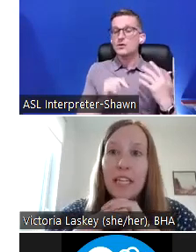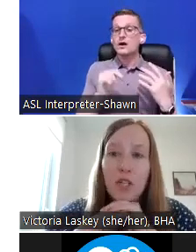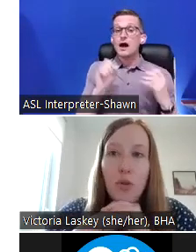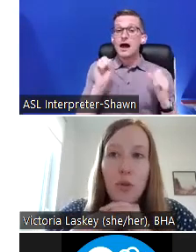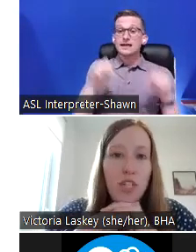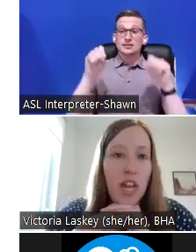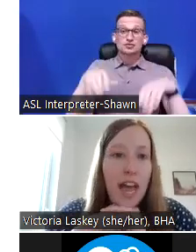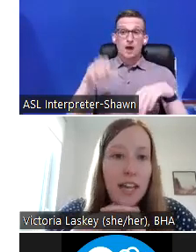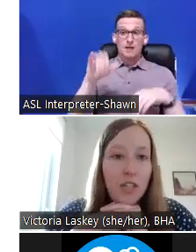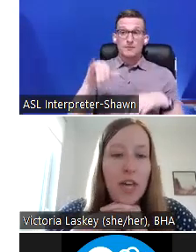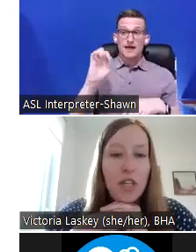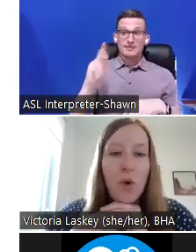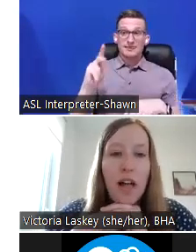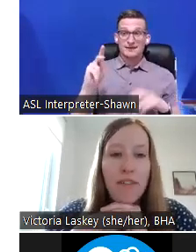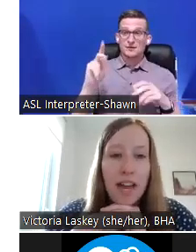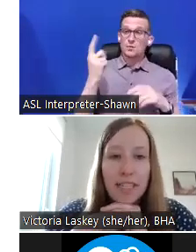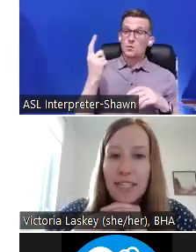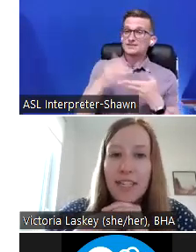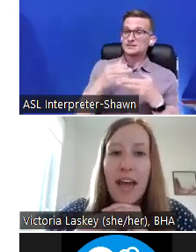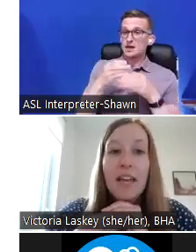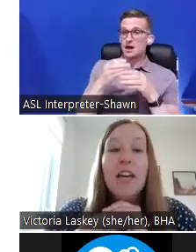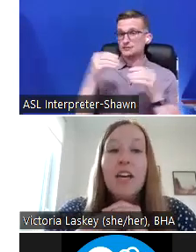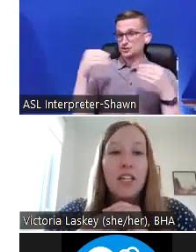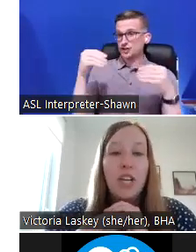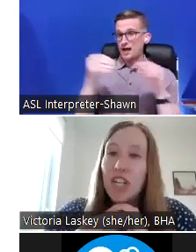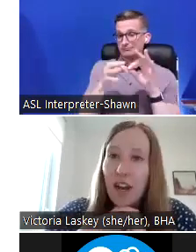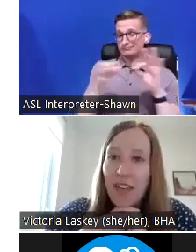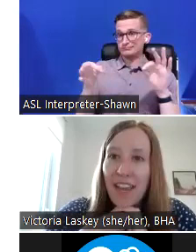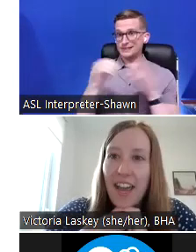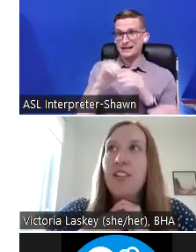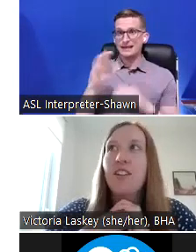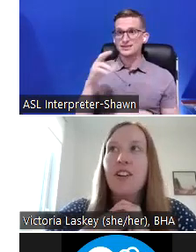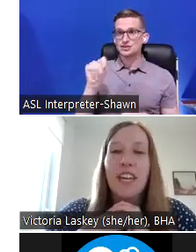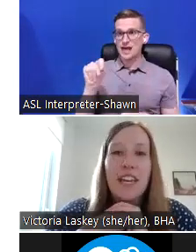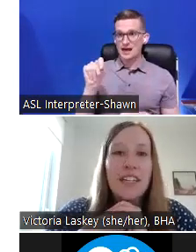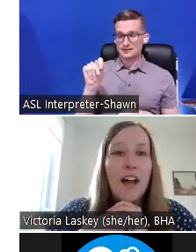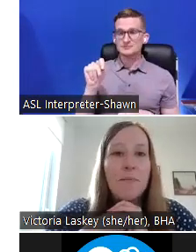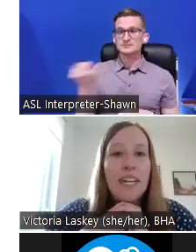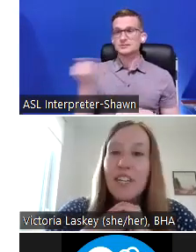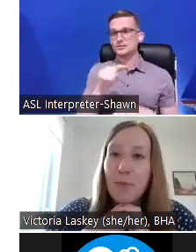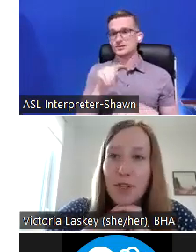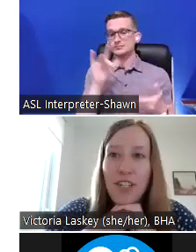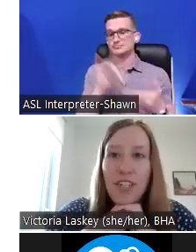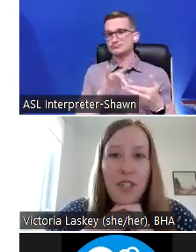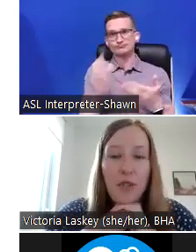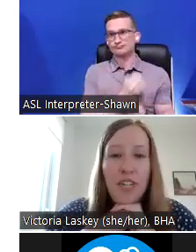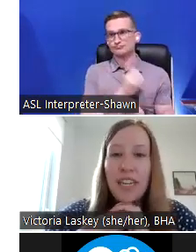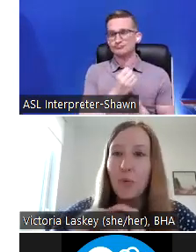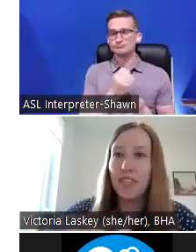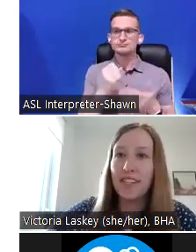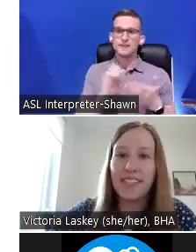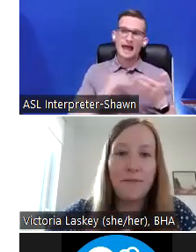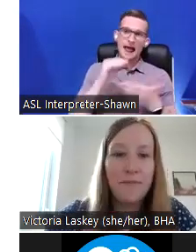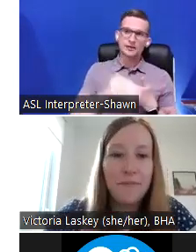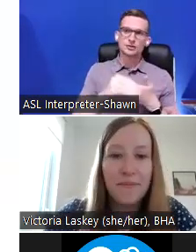link into the chat so that you all have access to that, and you can check out that calendar and take the opportunity to engage